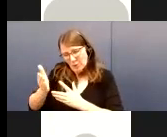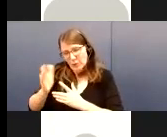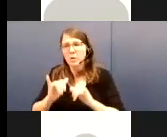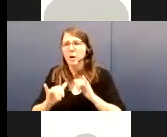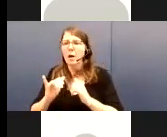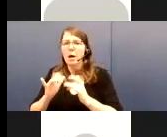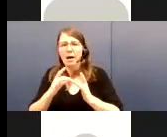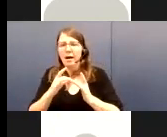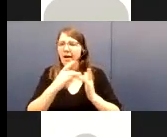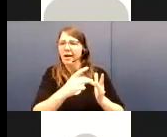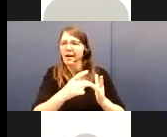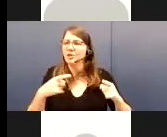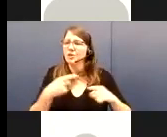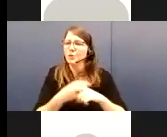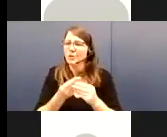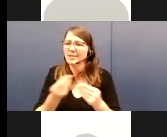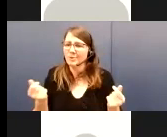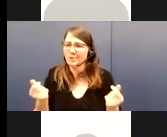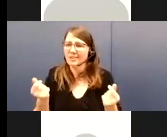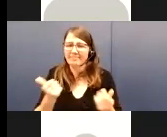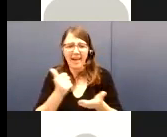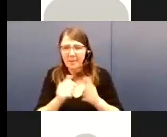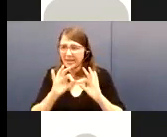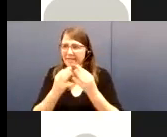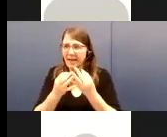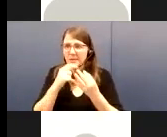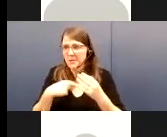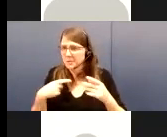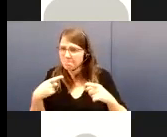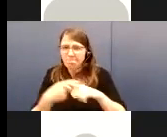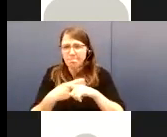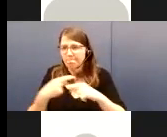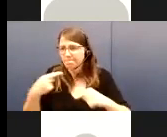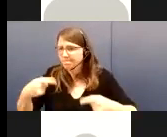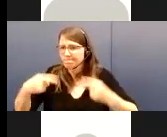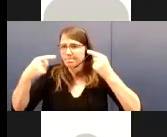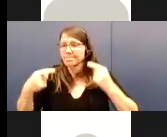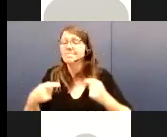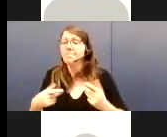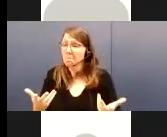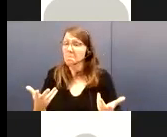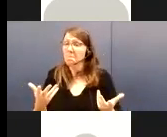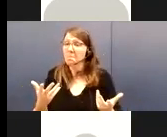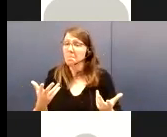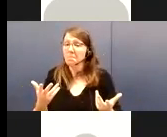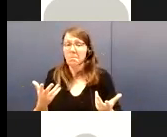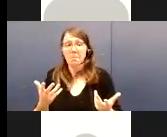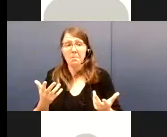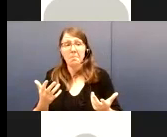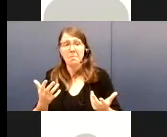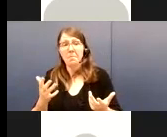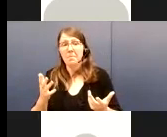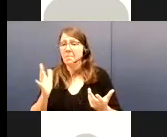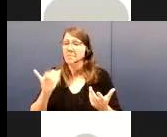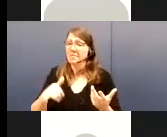families. So you kind of roll things together, it made perfect sense for me to evolve into kind of taking a more